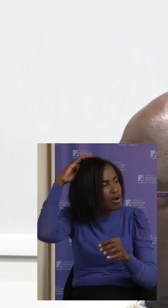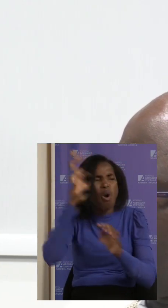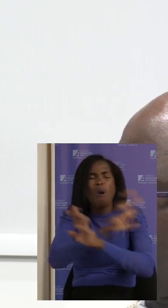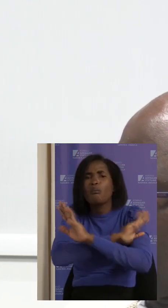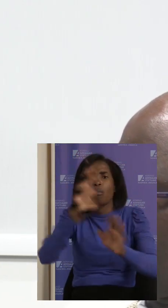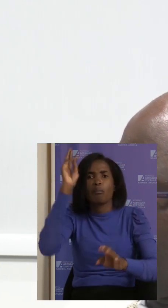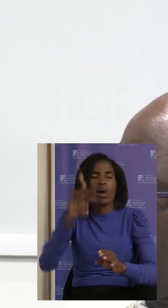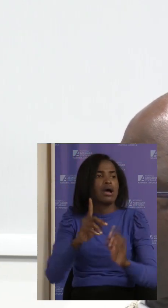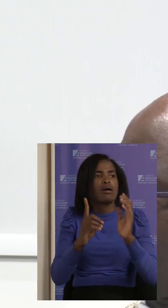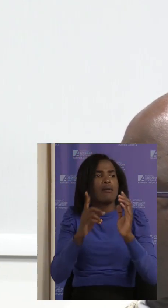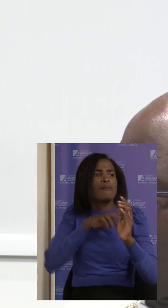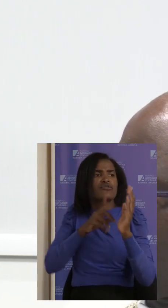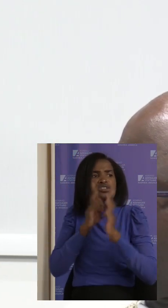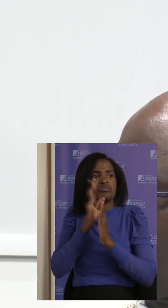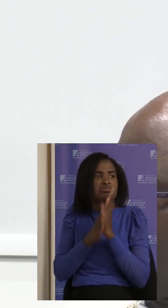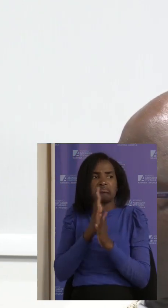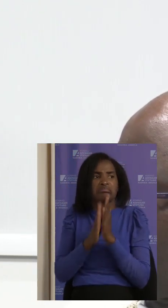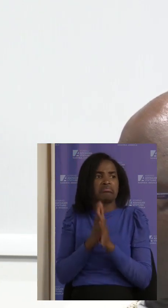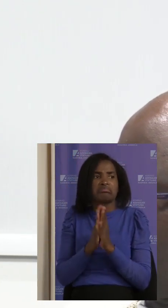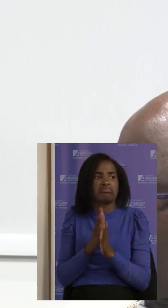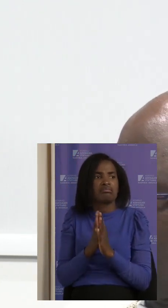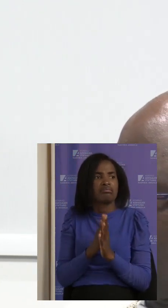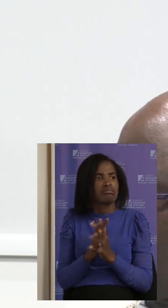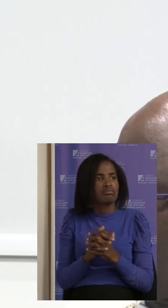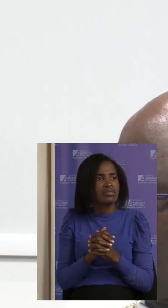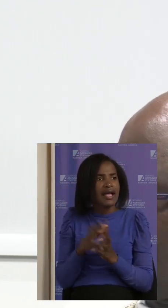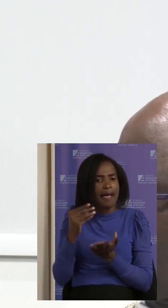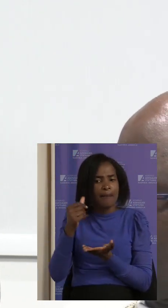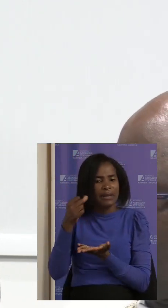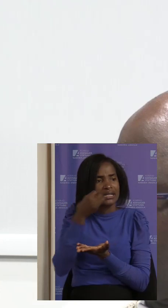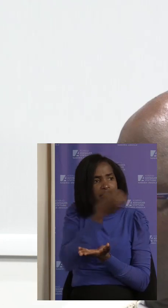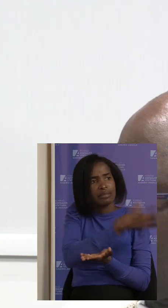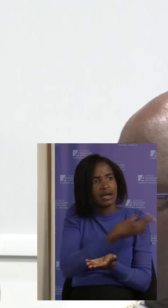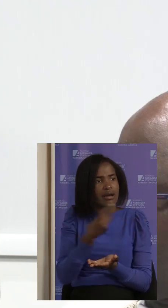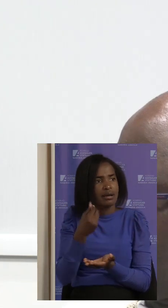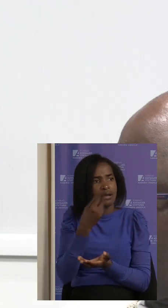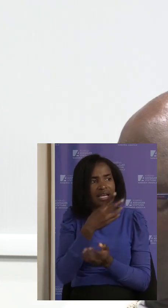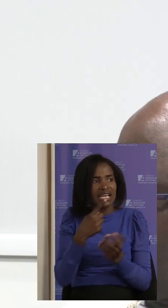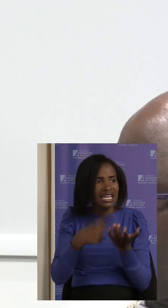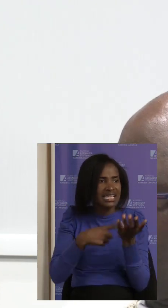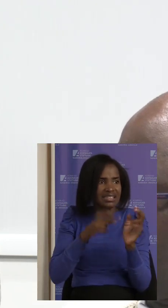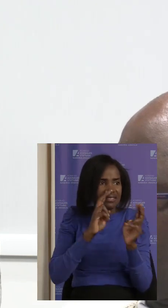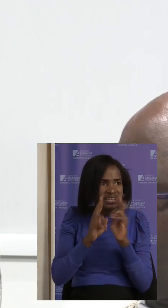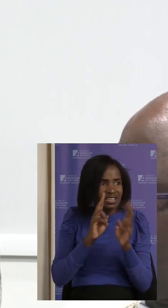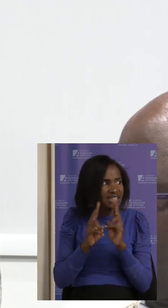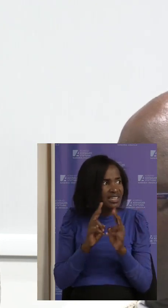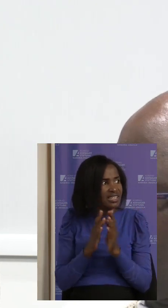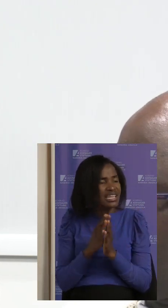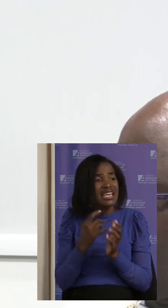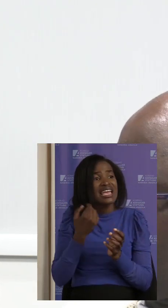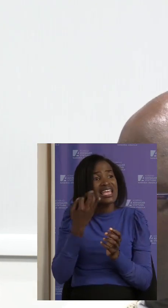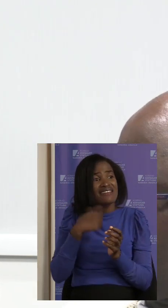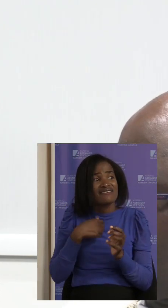professional development. And whatever money we put, these debates we have here, if I can't